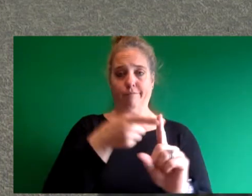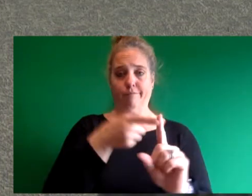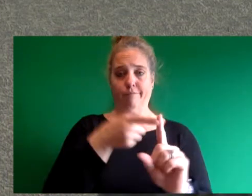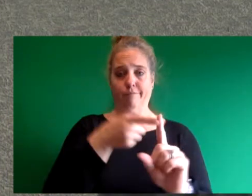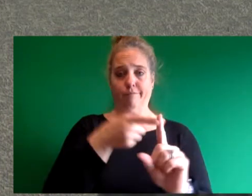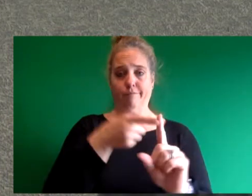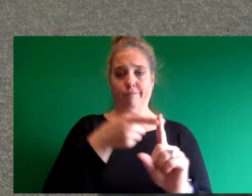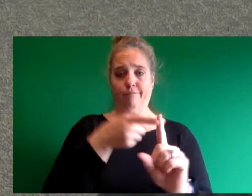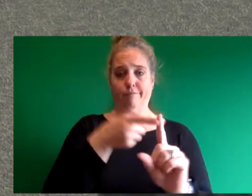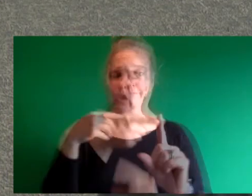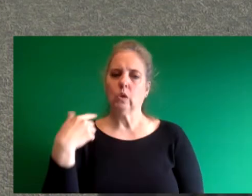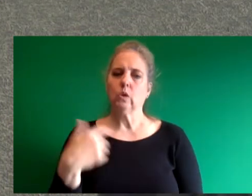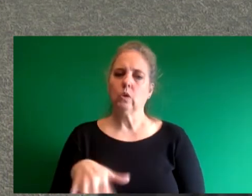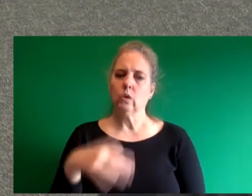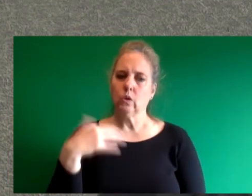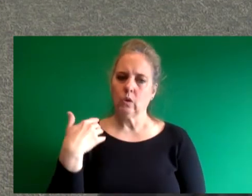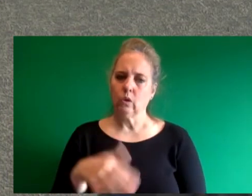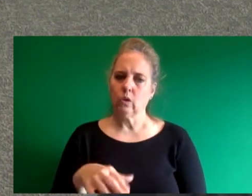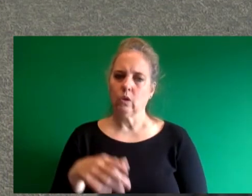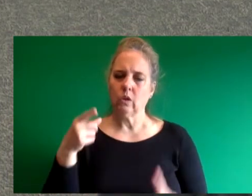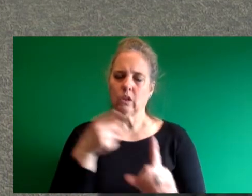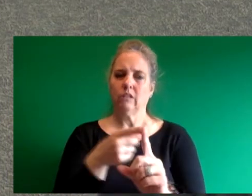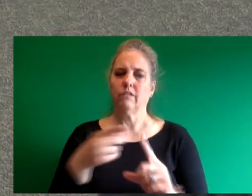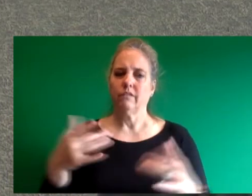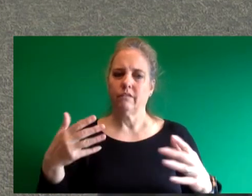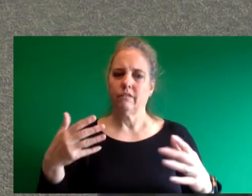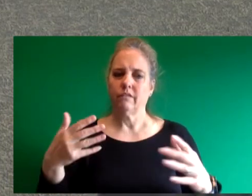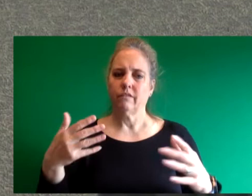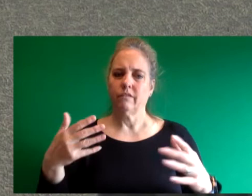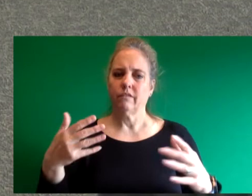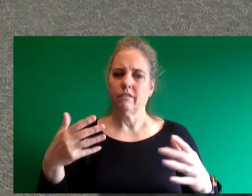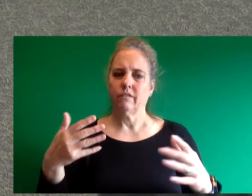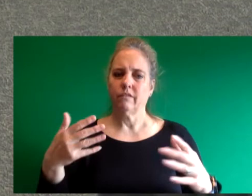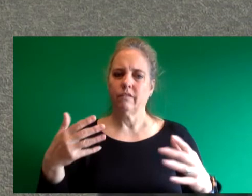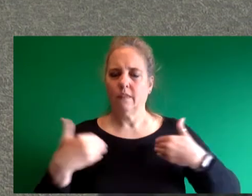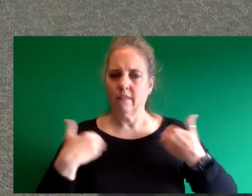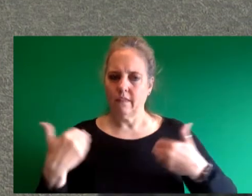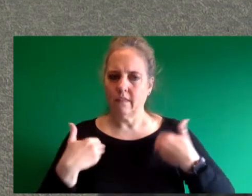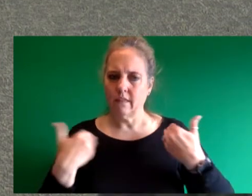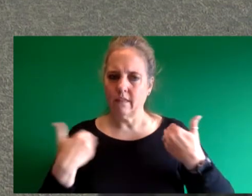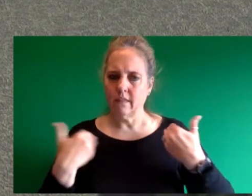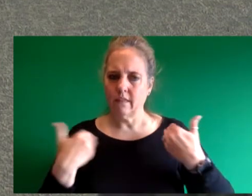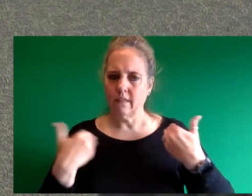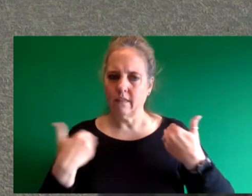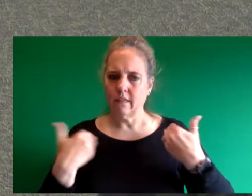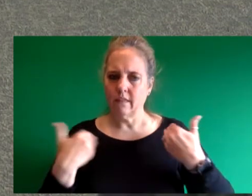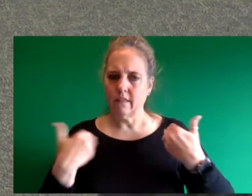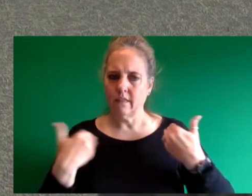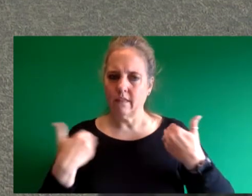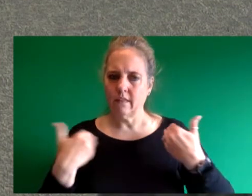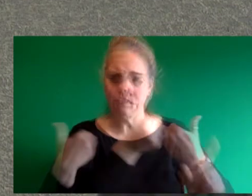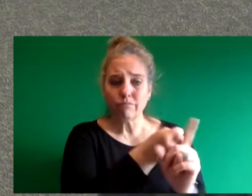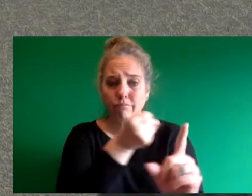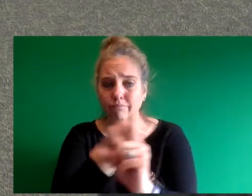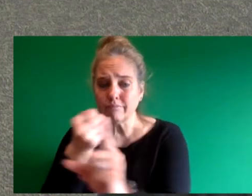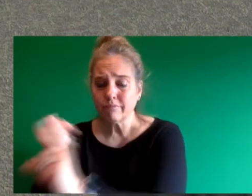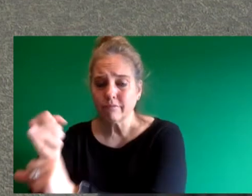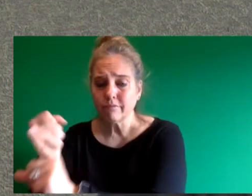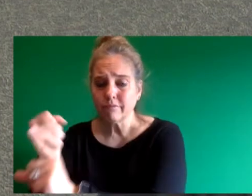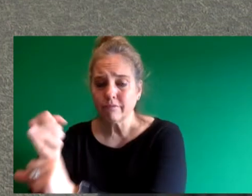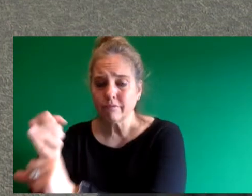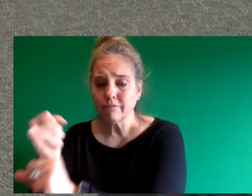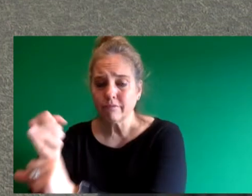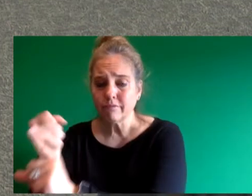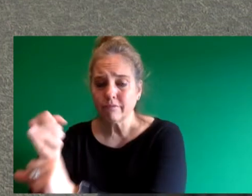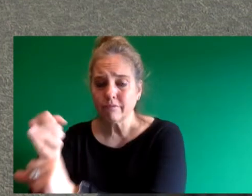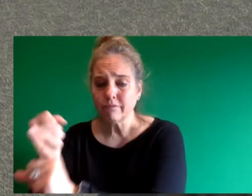week, you heard a lot about the age that this is impacting, and it's a much lower age than what we've seen with typical overdoses